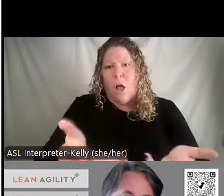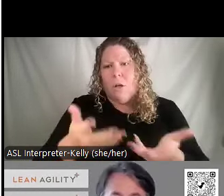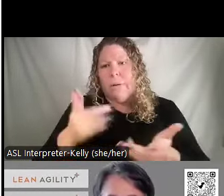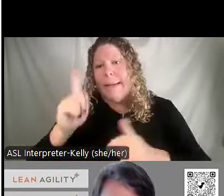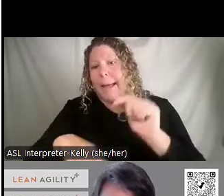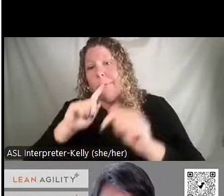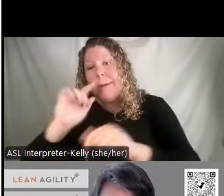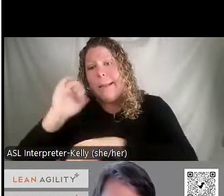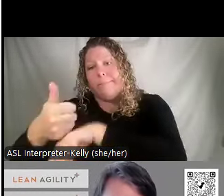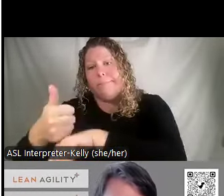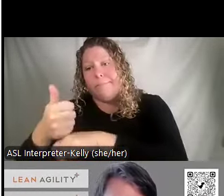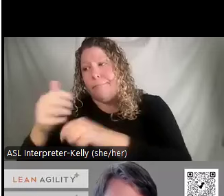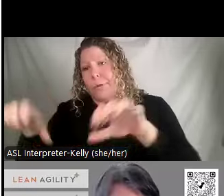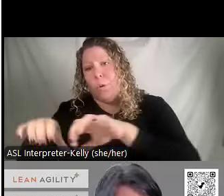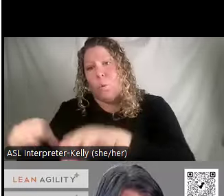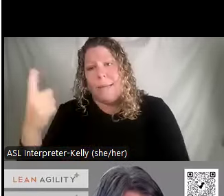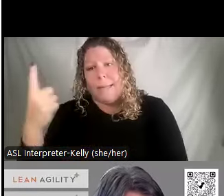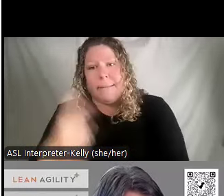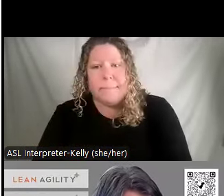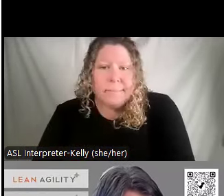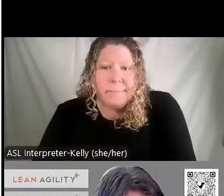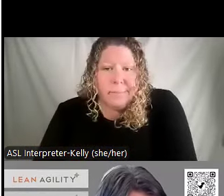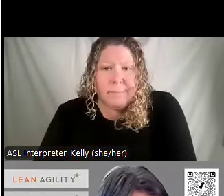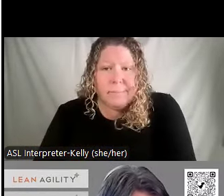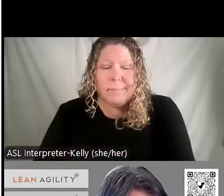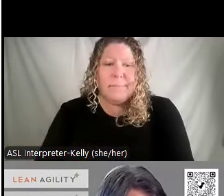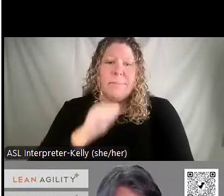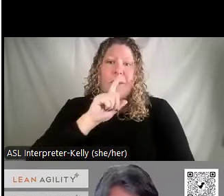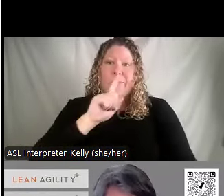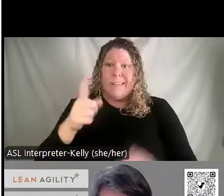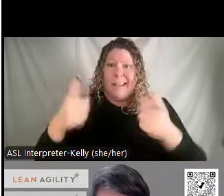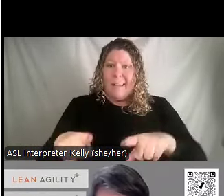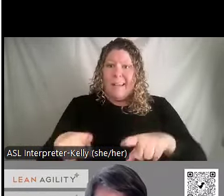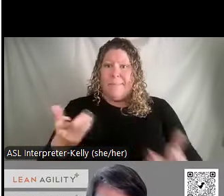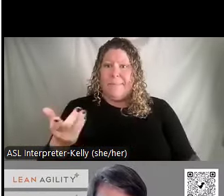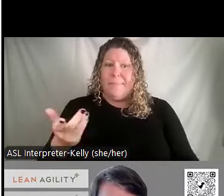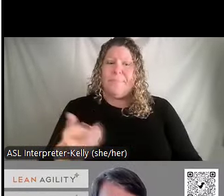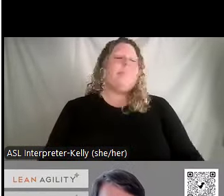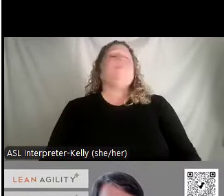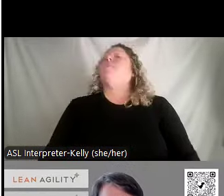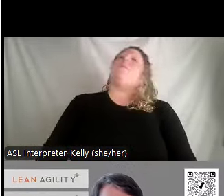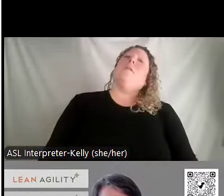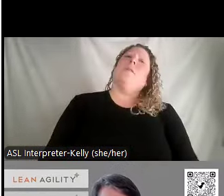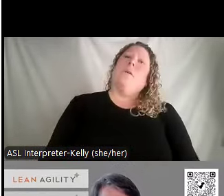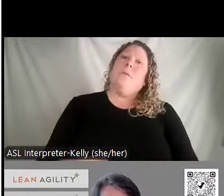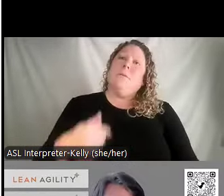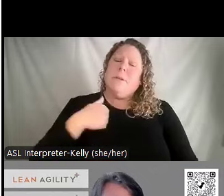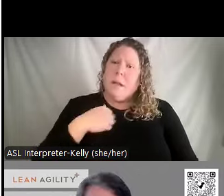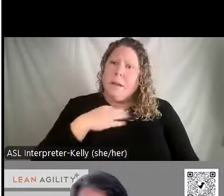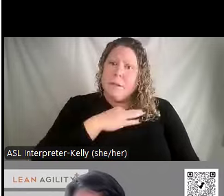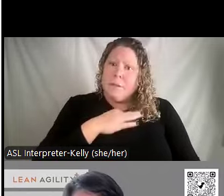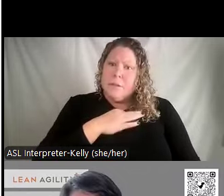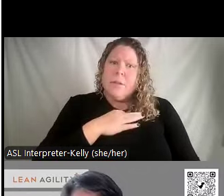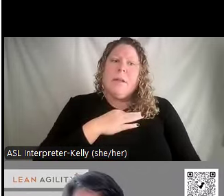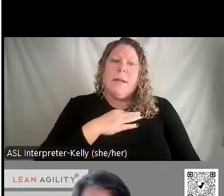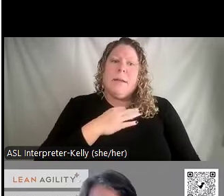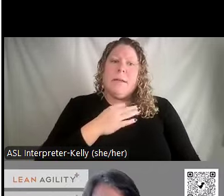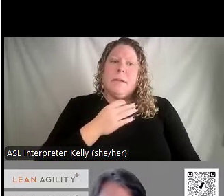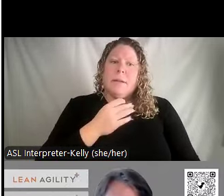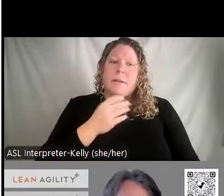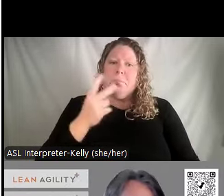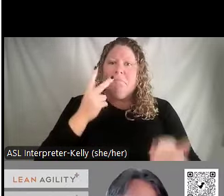well, I'm sure somebody will implement it. It doesn't really happen. And so I was curious about this, and I'd seen some equations in the